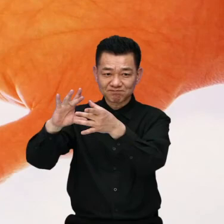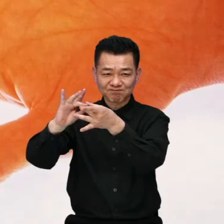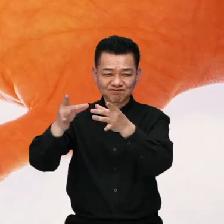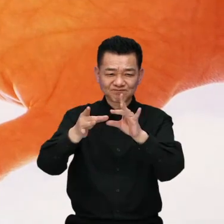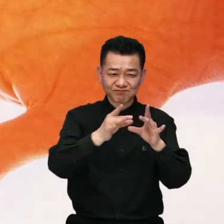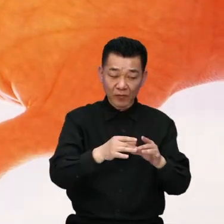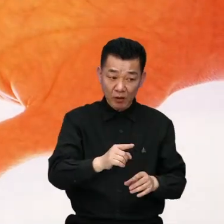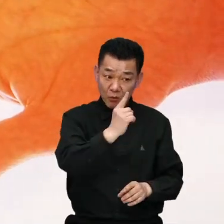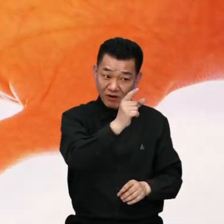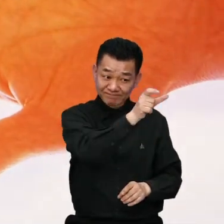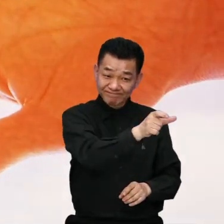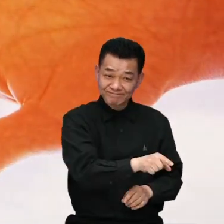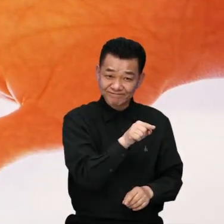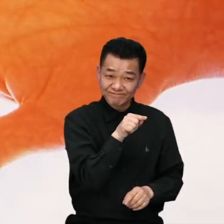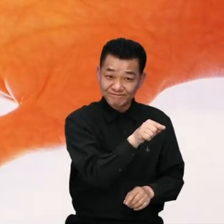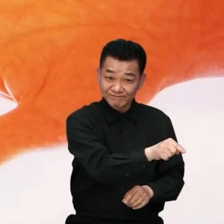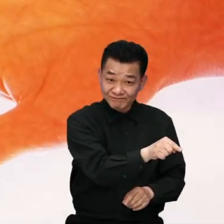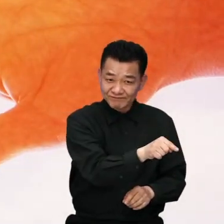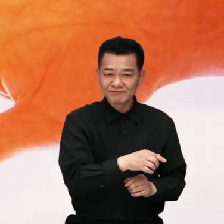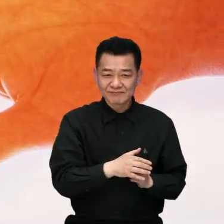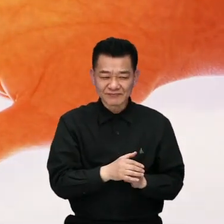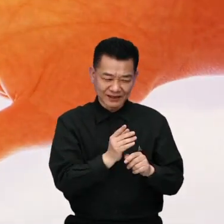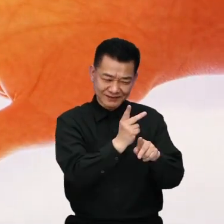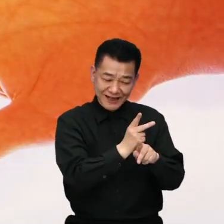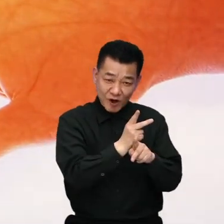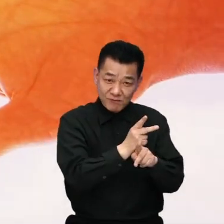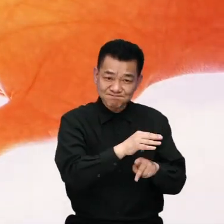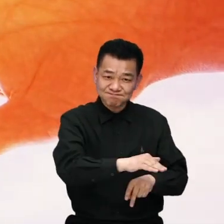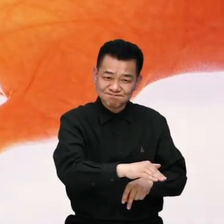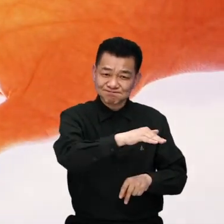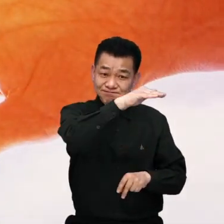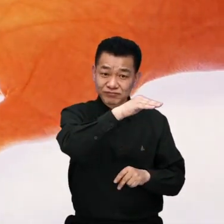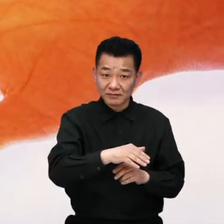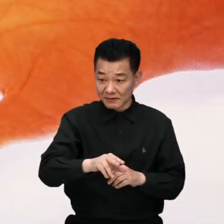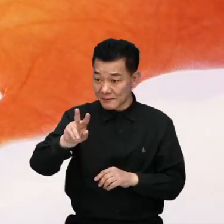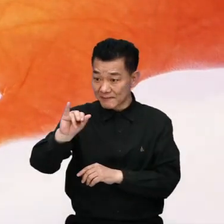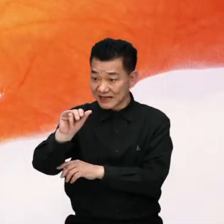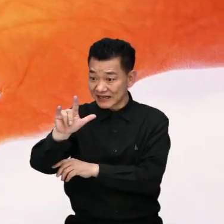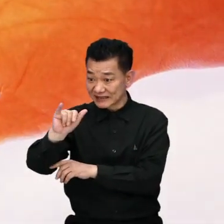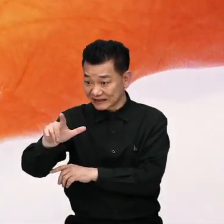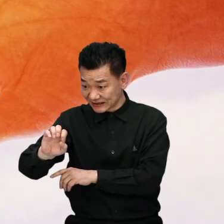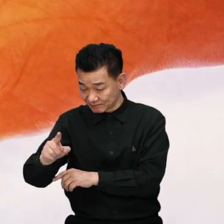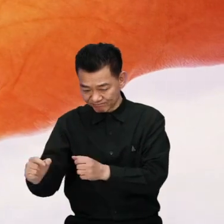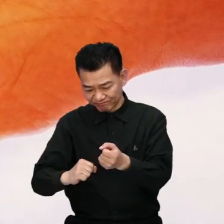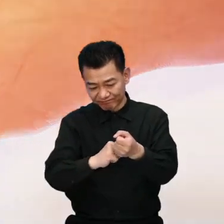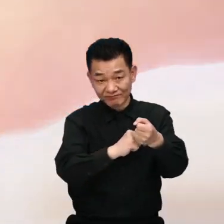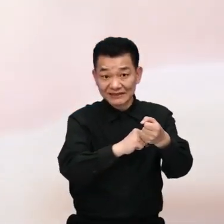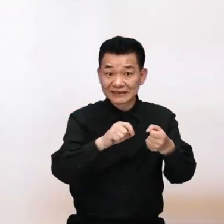Like the story of Minsu, it takes a whole village to raise a child safely and properly.